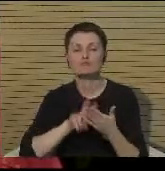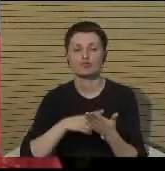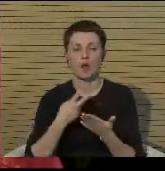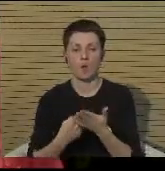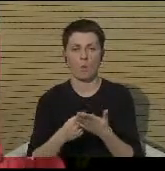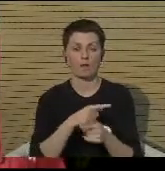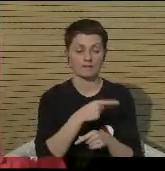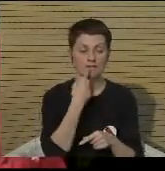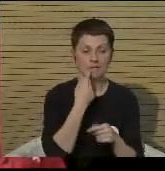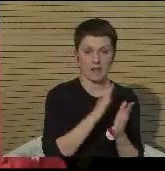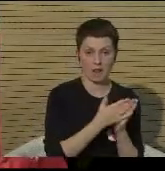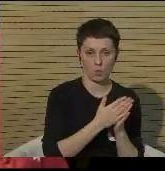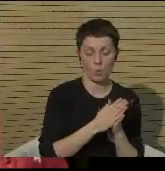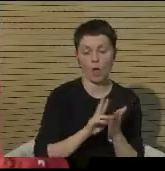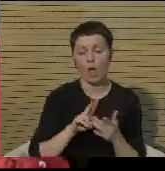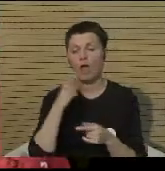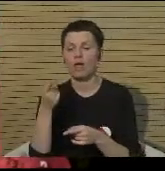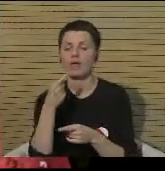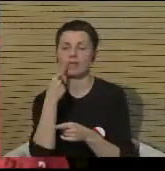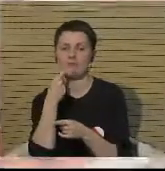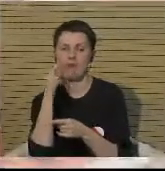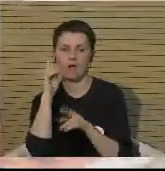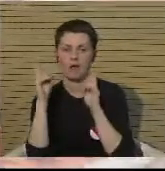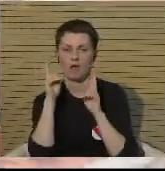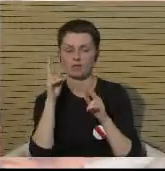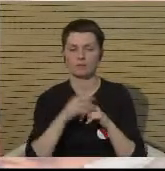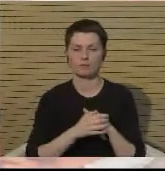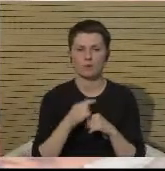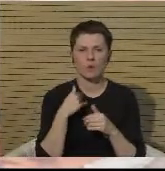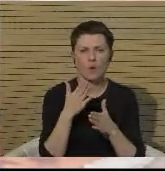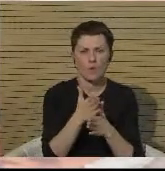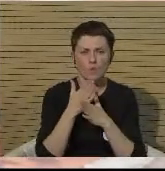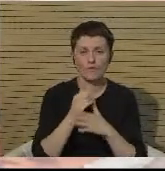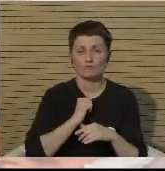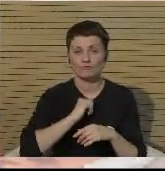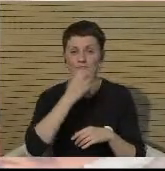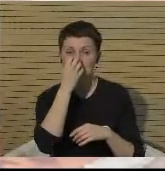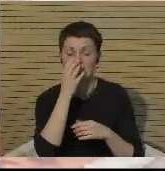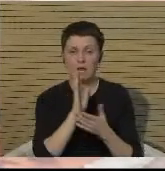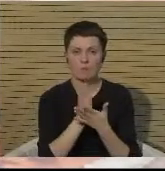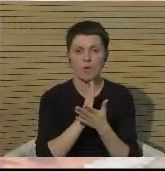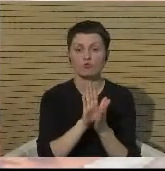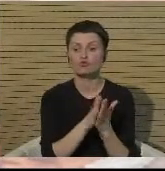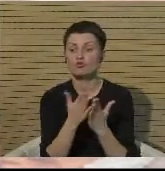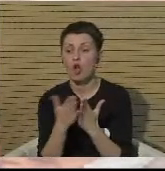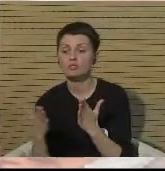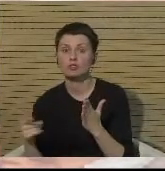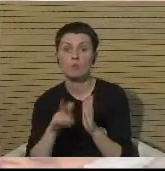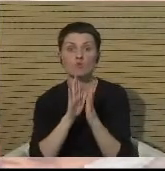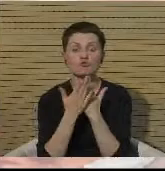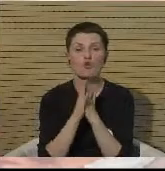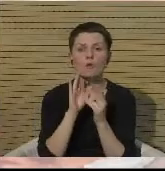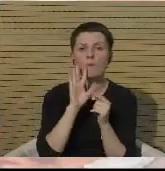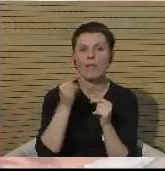I'm more of a translator from the language of literature to radio.